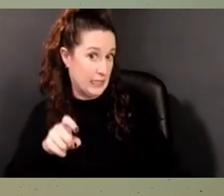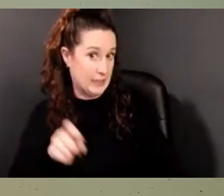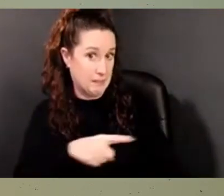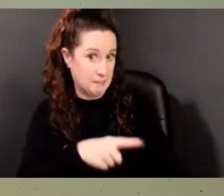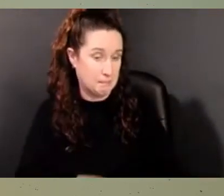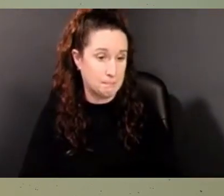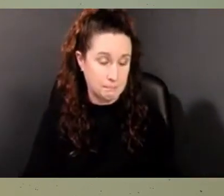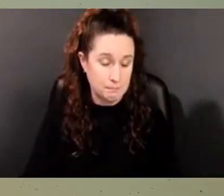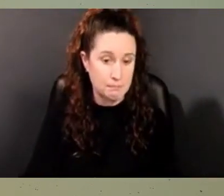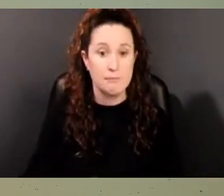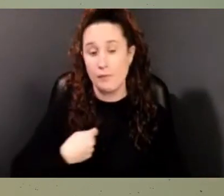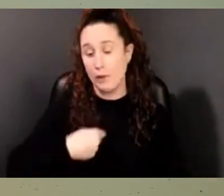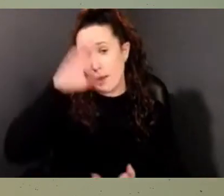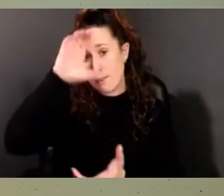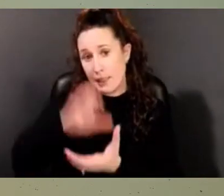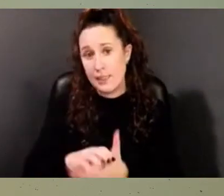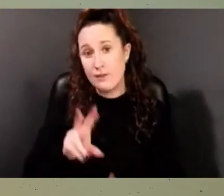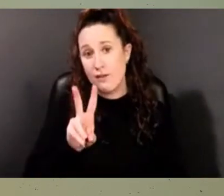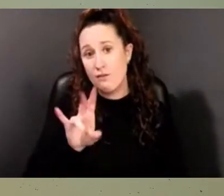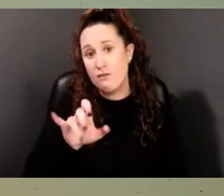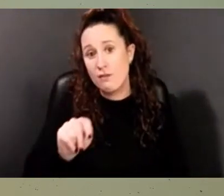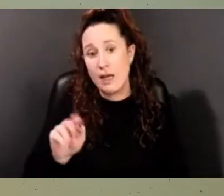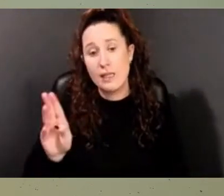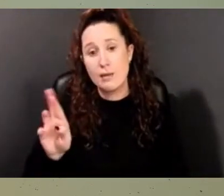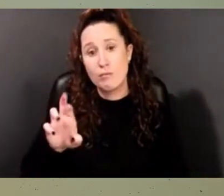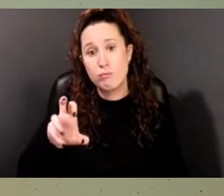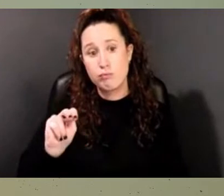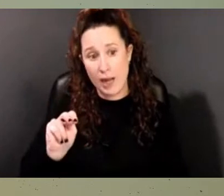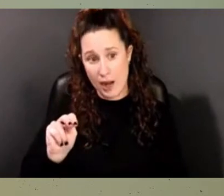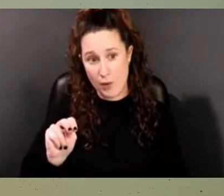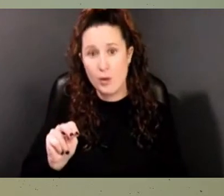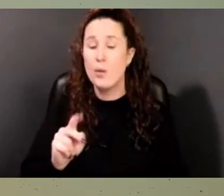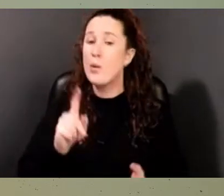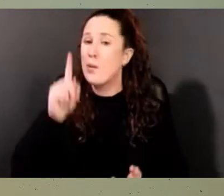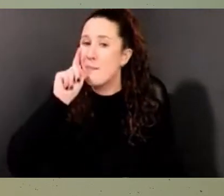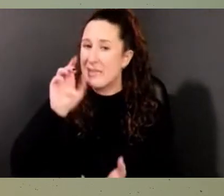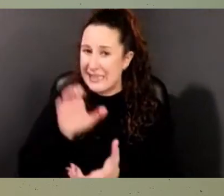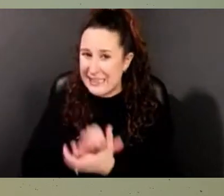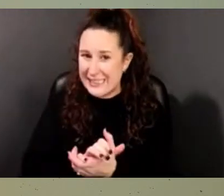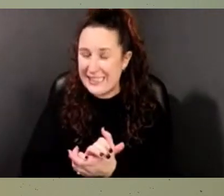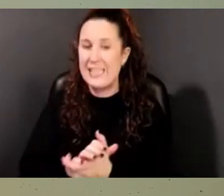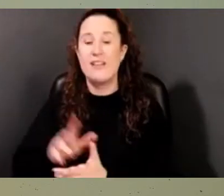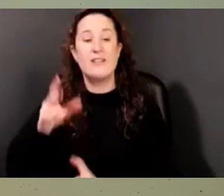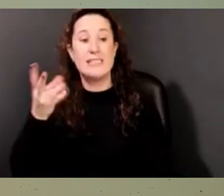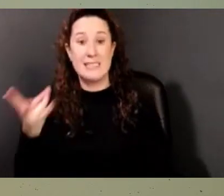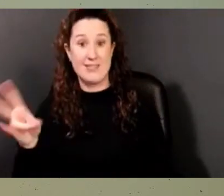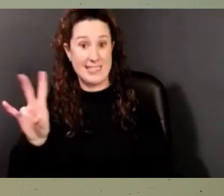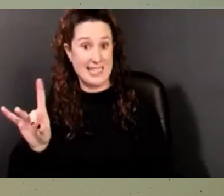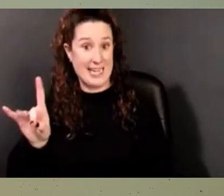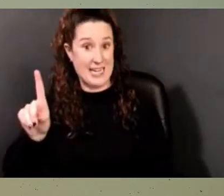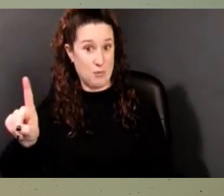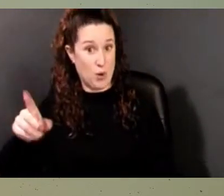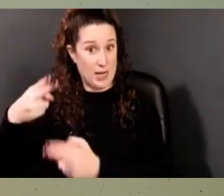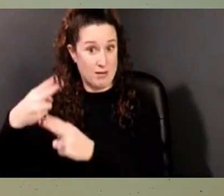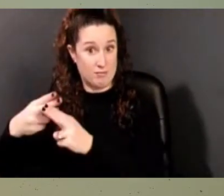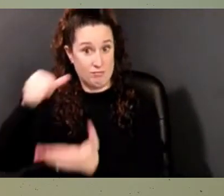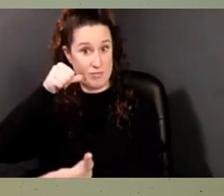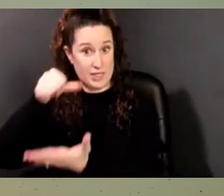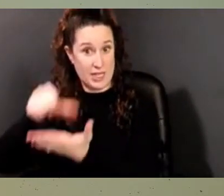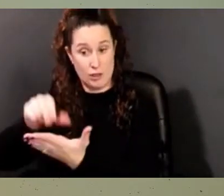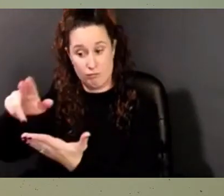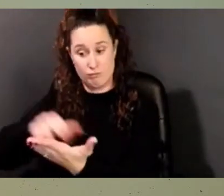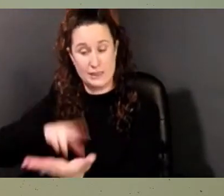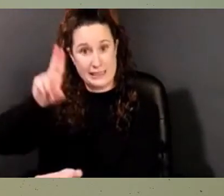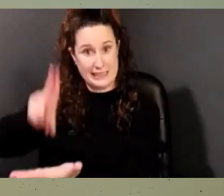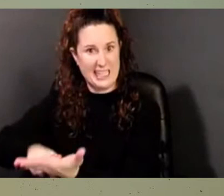We believe that Violet Brown was the Violet who was set free in the 1781 manumission that John Dickinson wrote. She